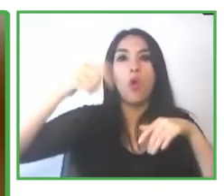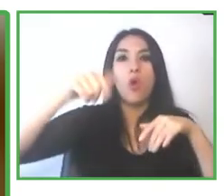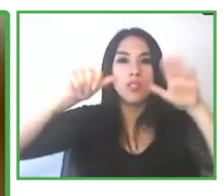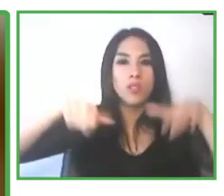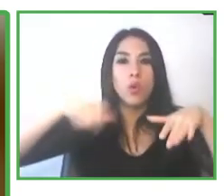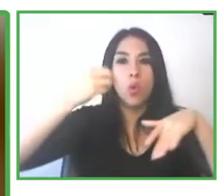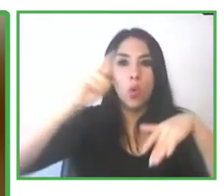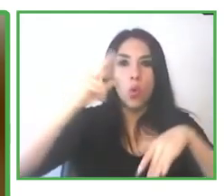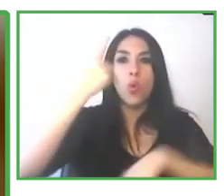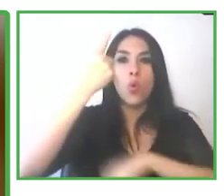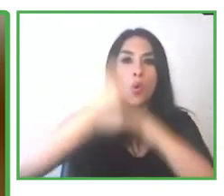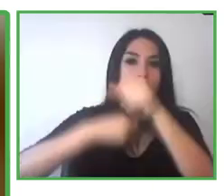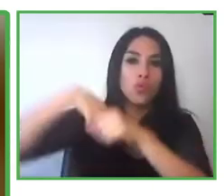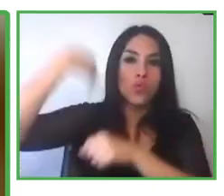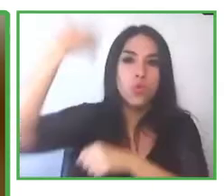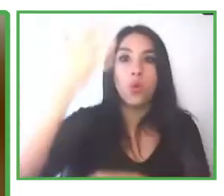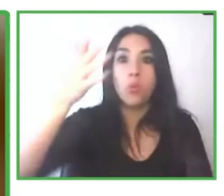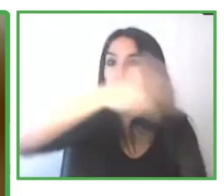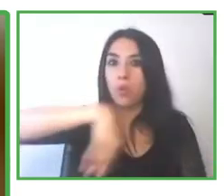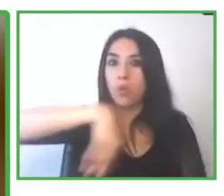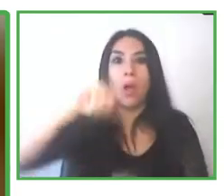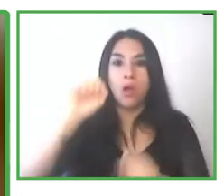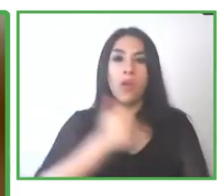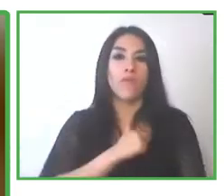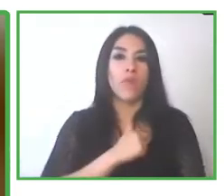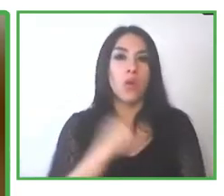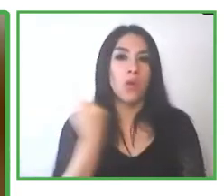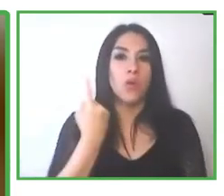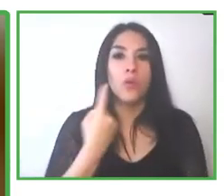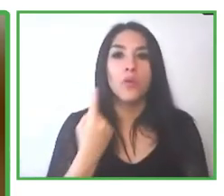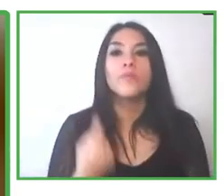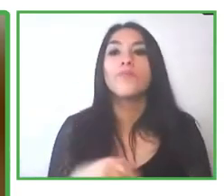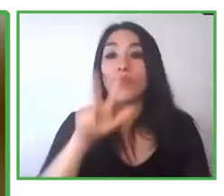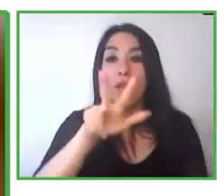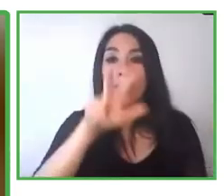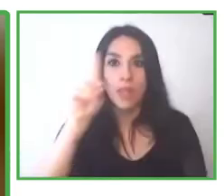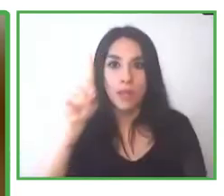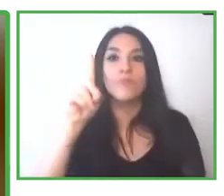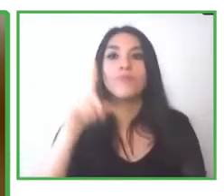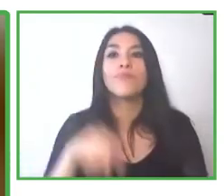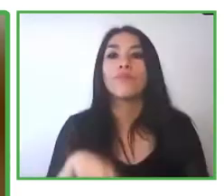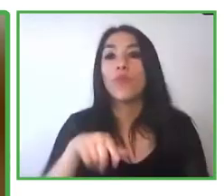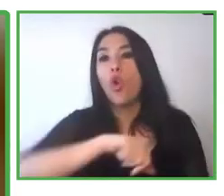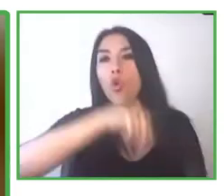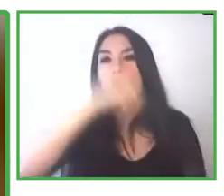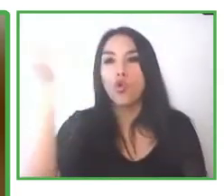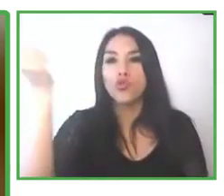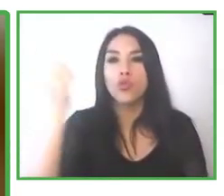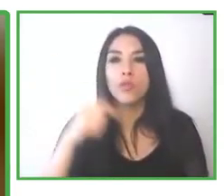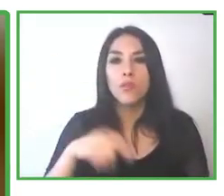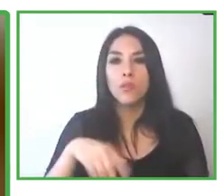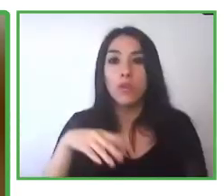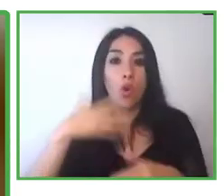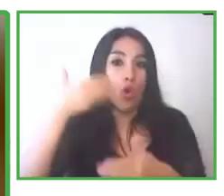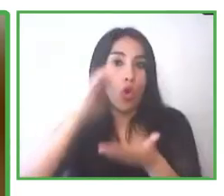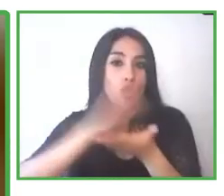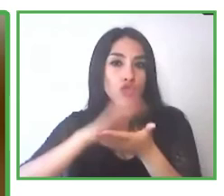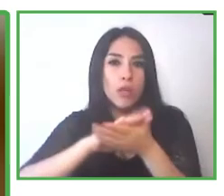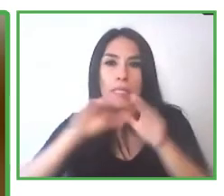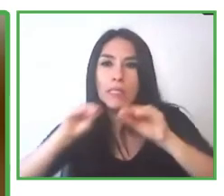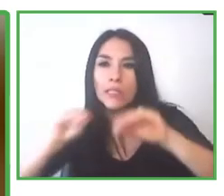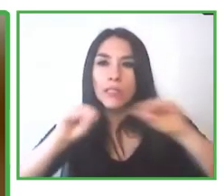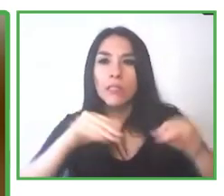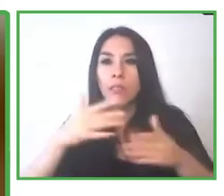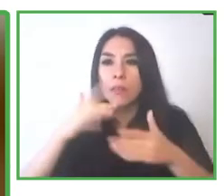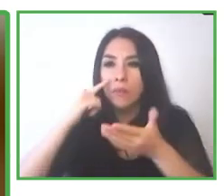next May, they can create their own designs. For more practical issues, as the